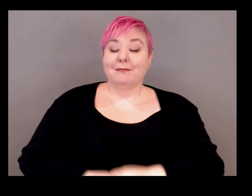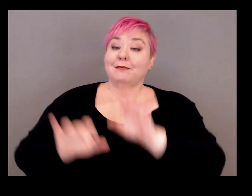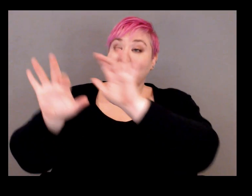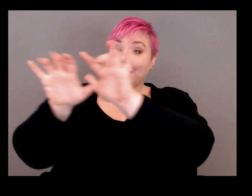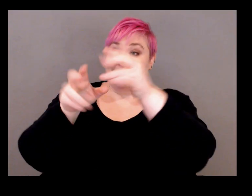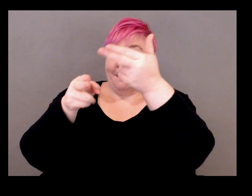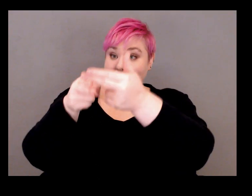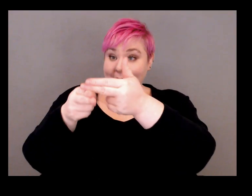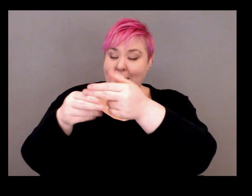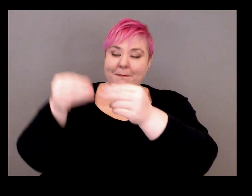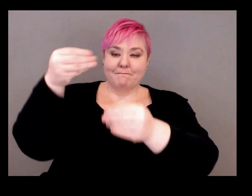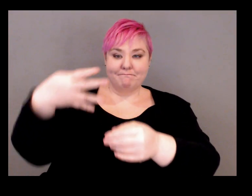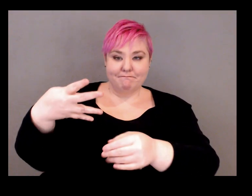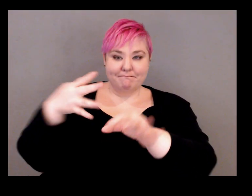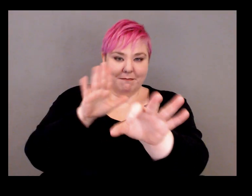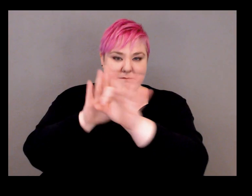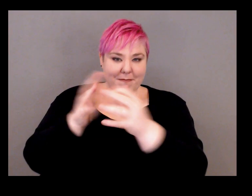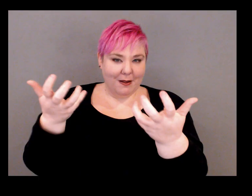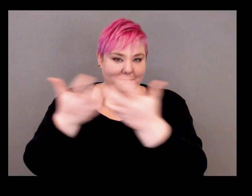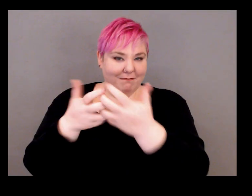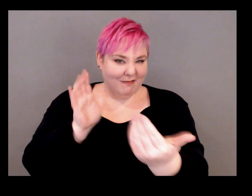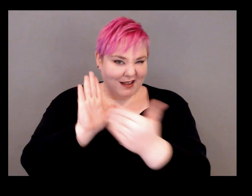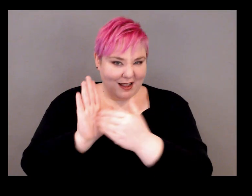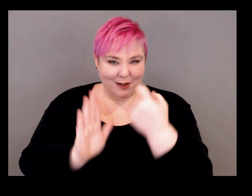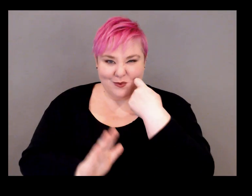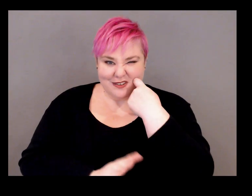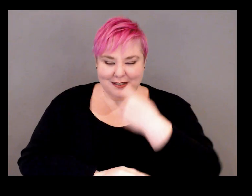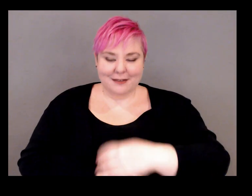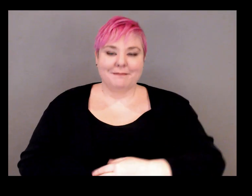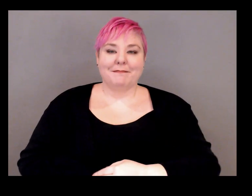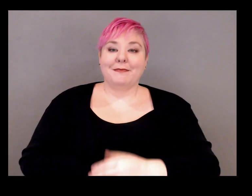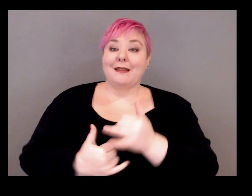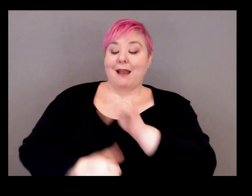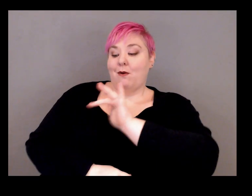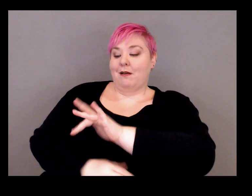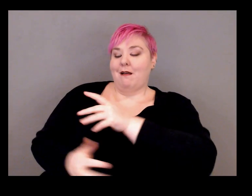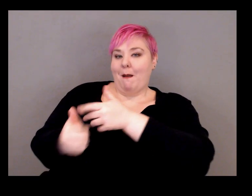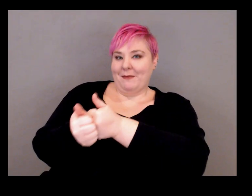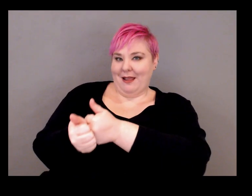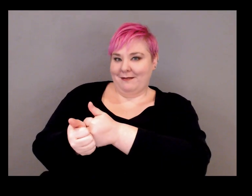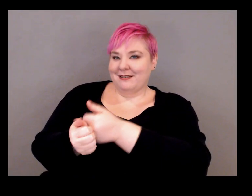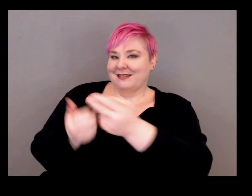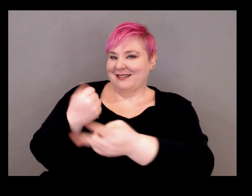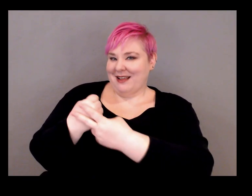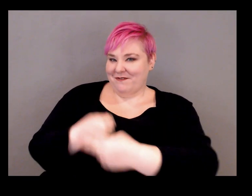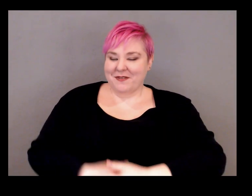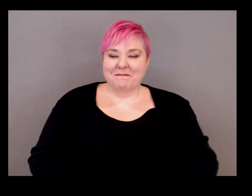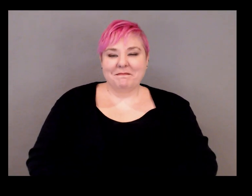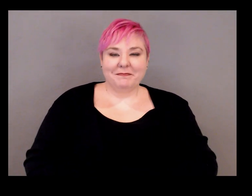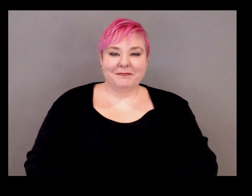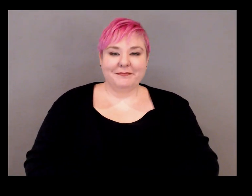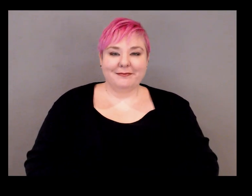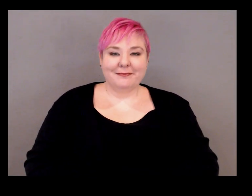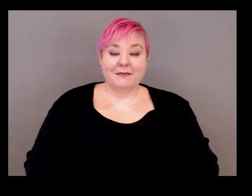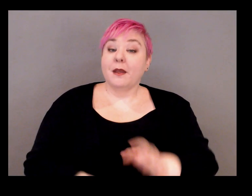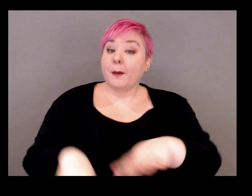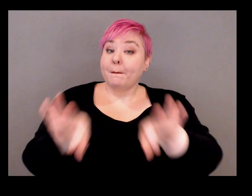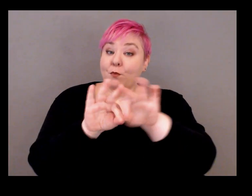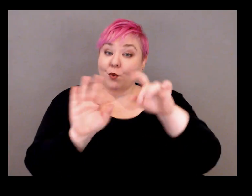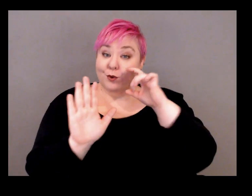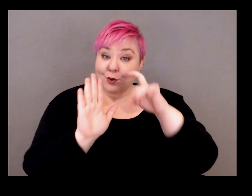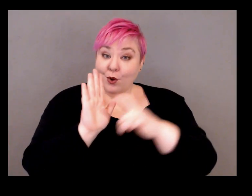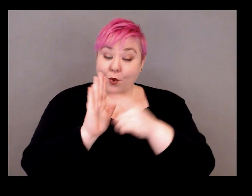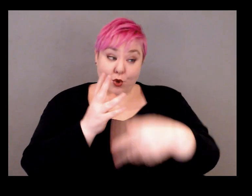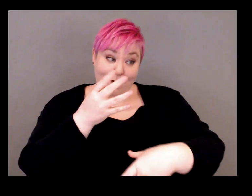name and pick the correct profile like you did previously. Then click Update to save the changes. One important thing to note is when you